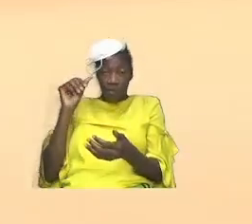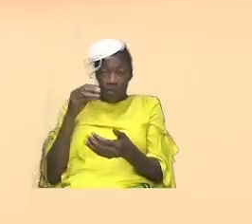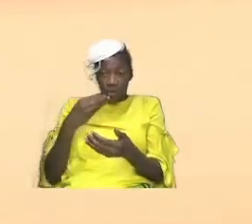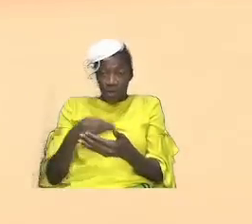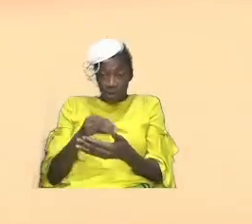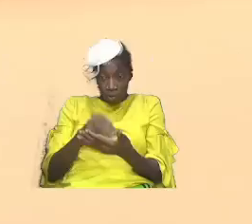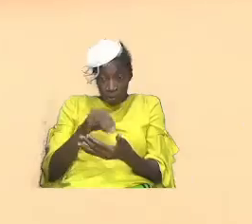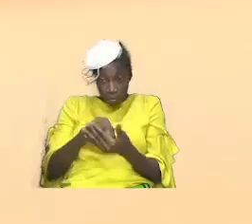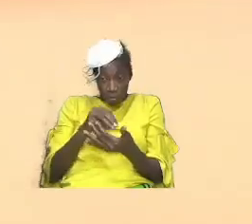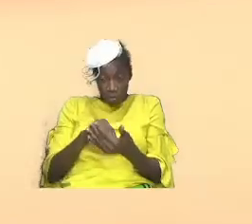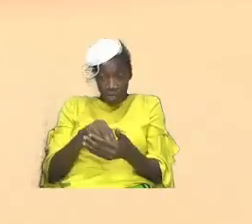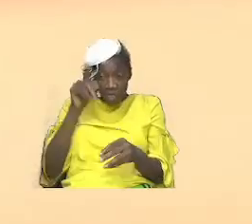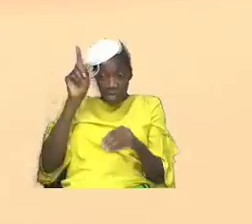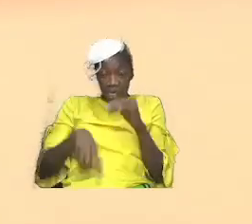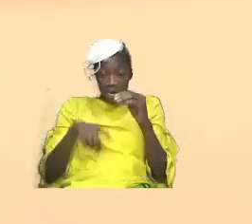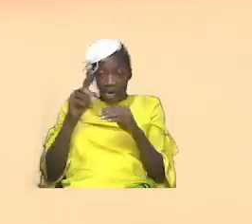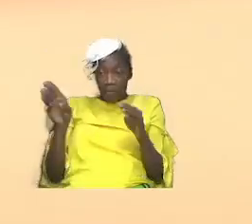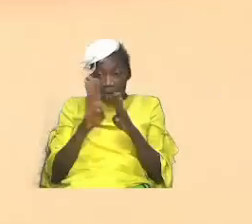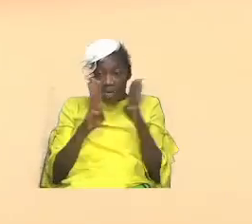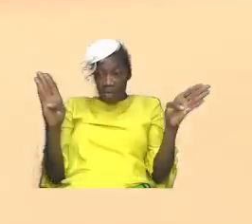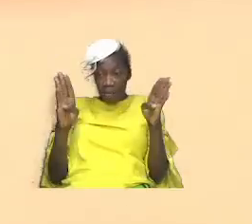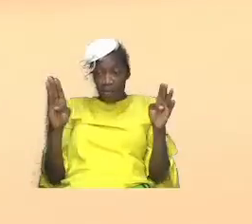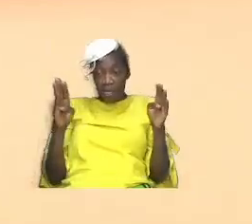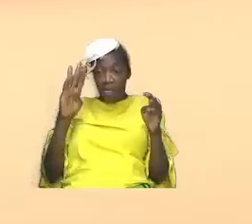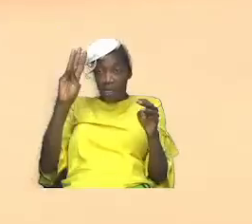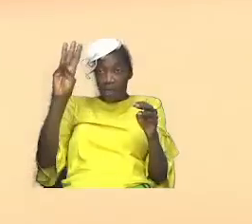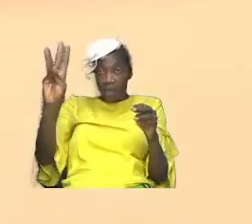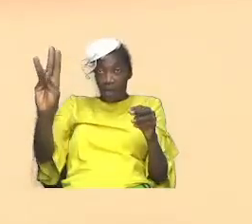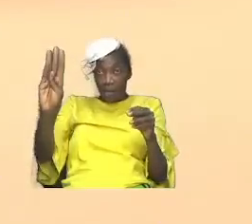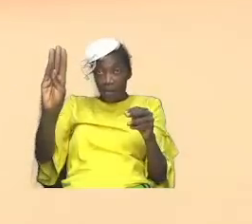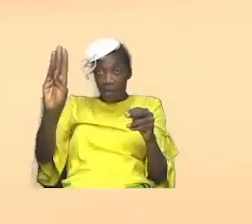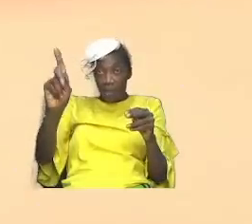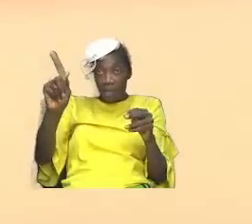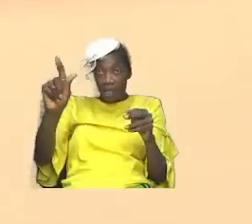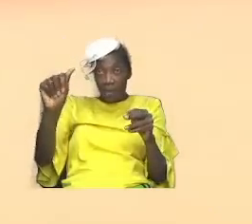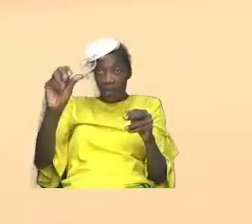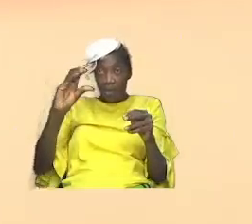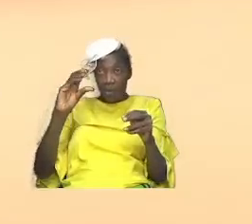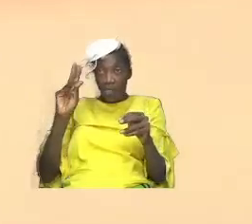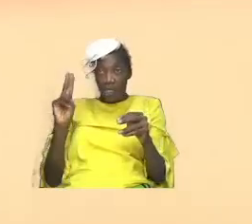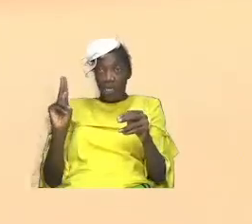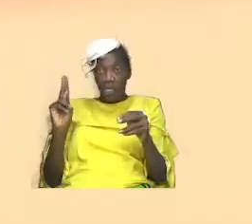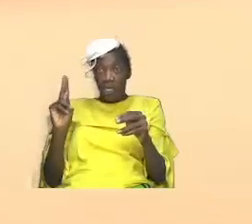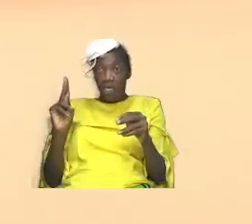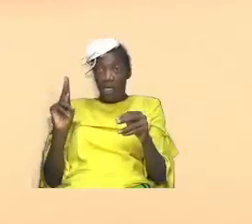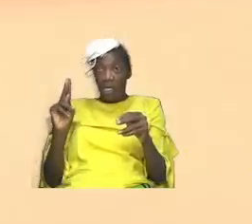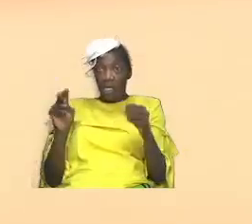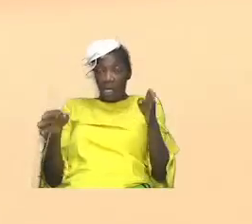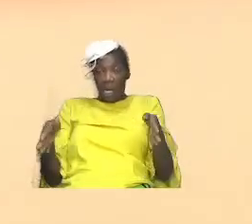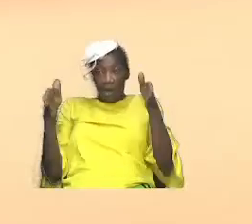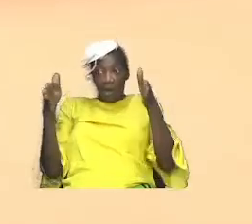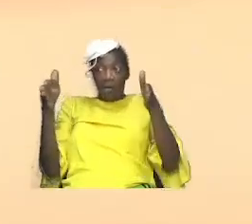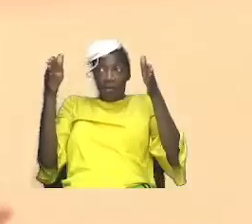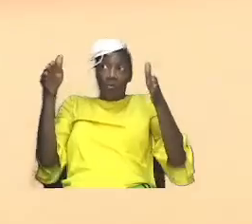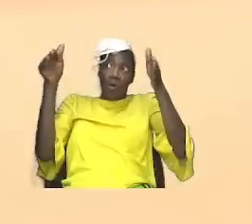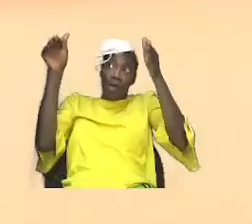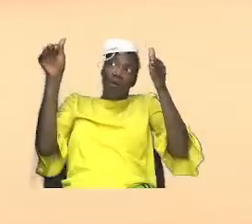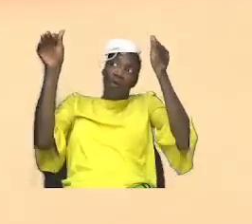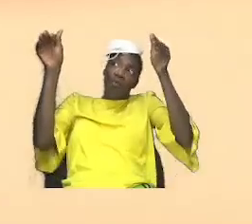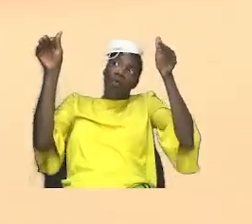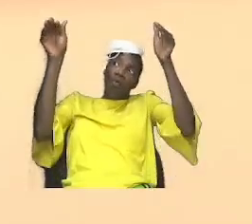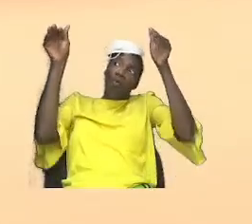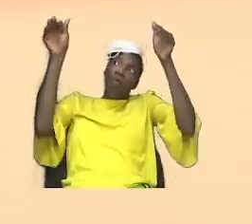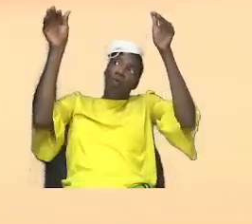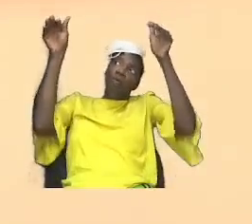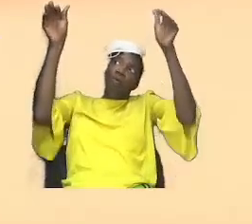can't buy 6-inch and 8-inch block now because the money too small. Make we get some 4-inch block and block up the place. They're not going to know because we're going to put the